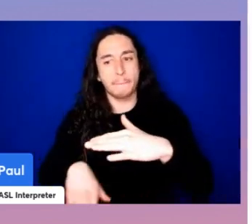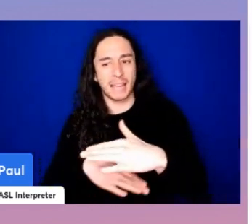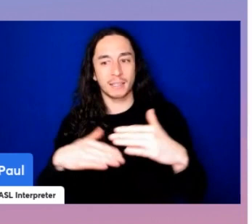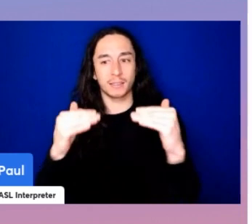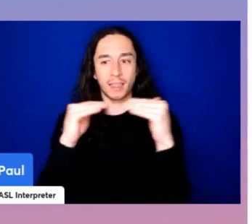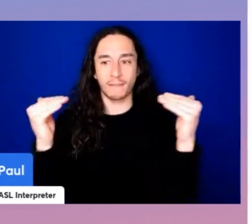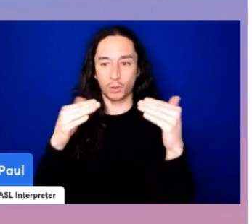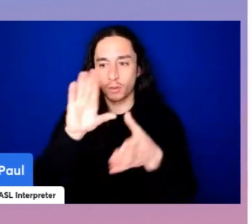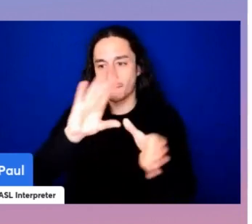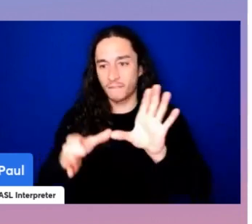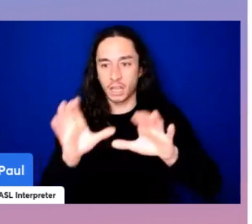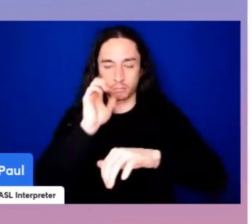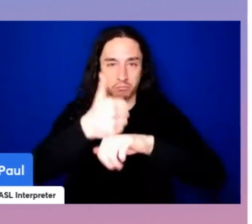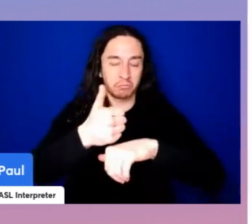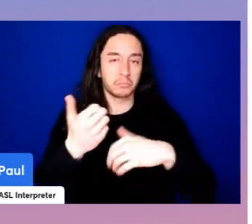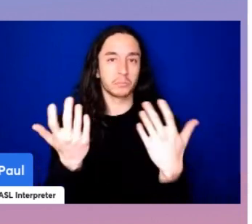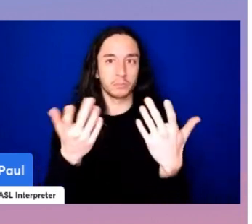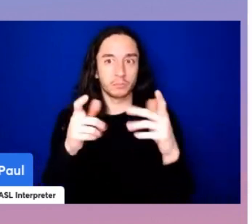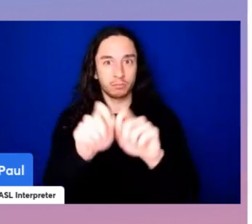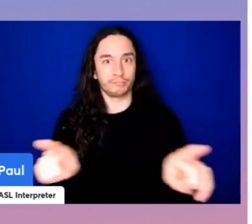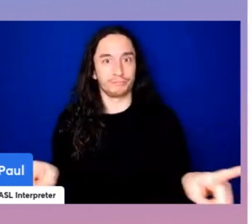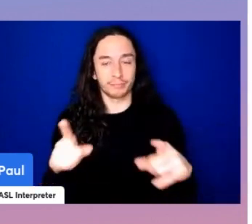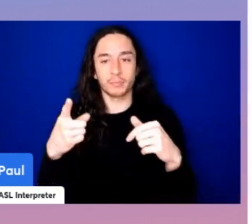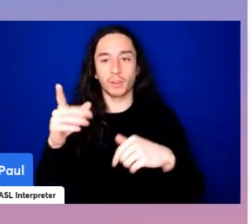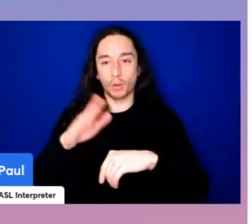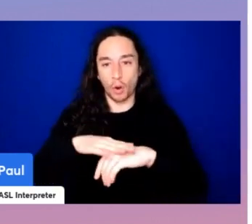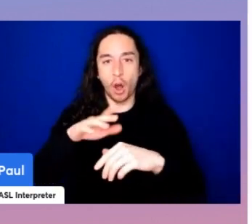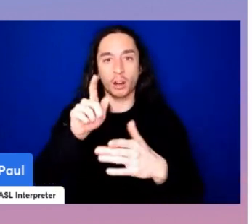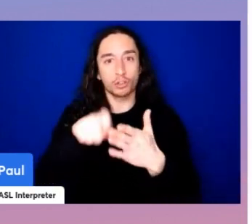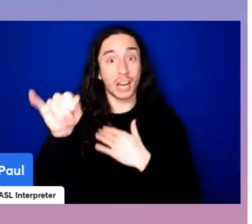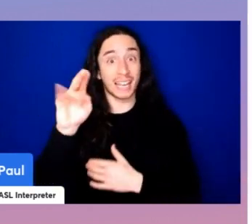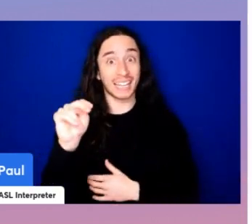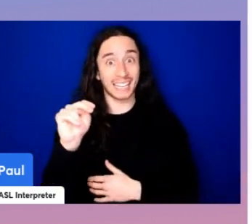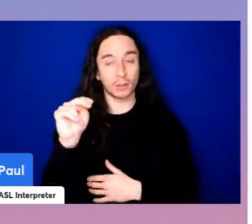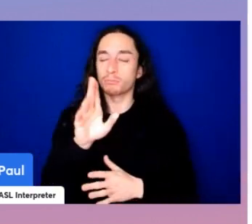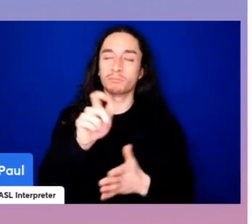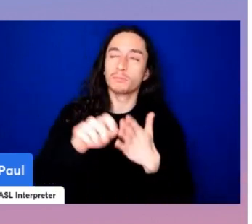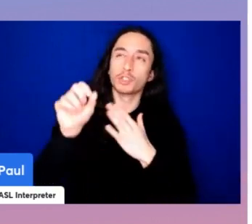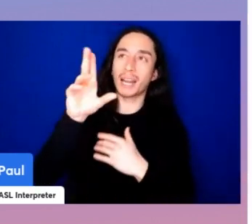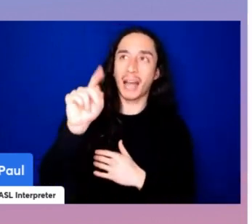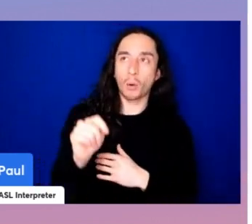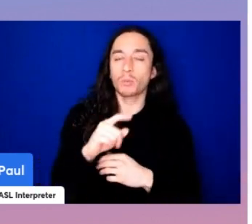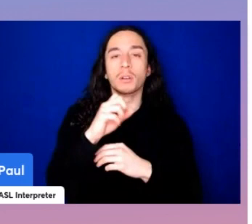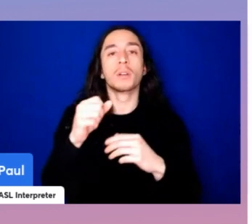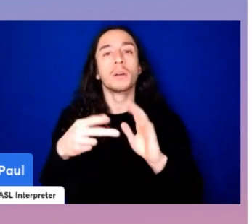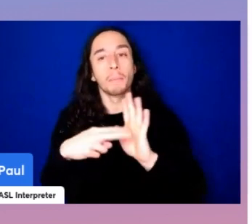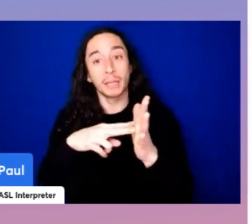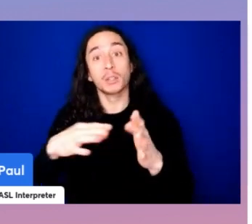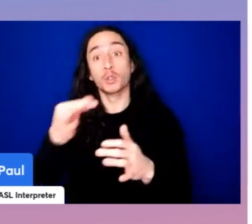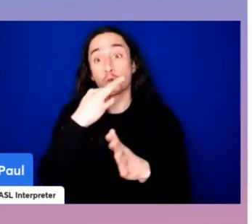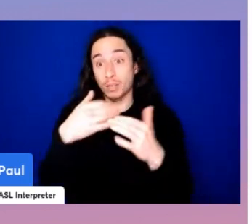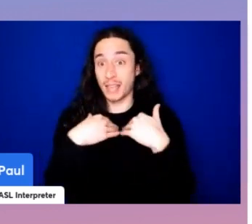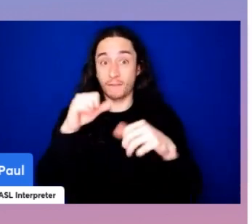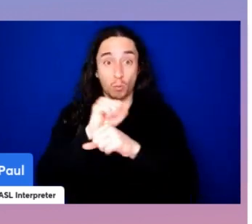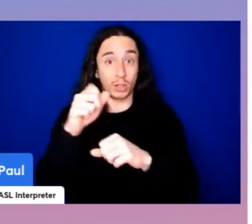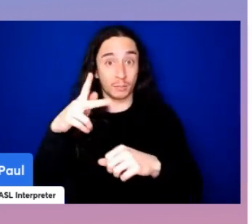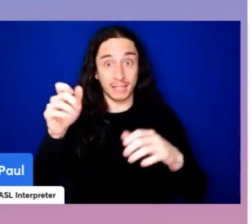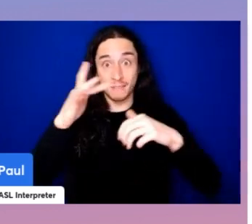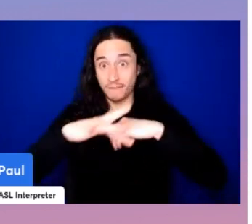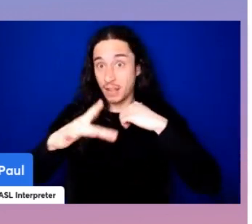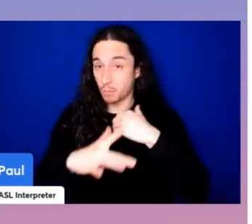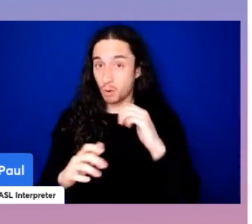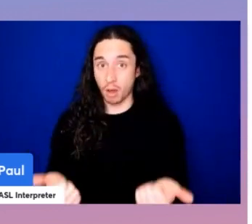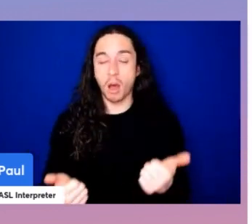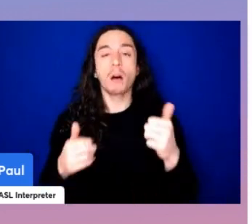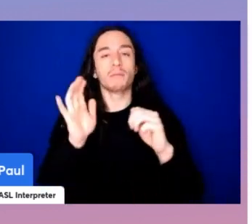configuration deployed on check-in or on checkout, so that as soon as they have the workspace available to them, that infrastructure is